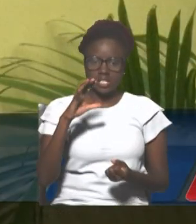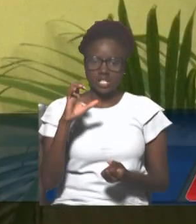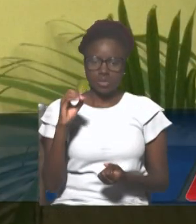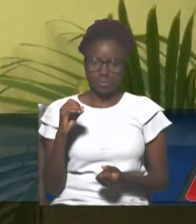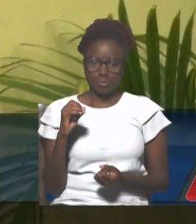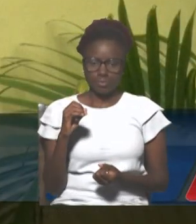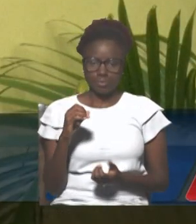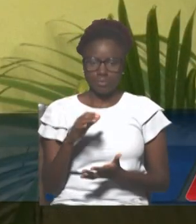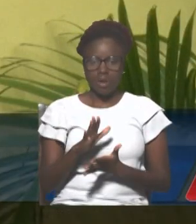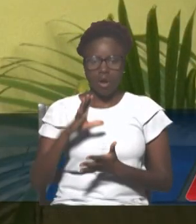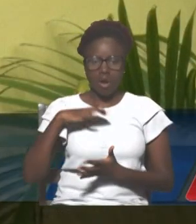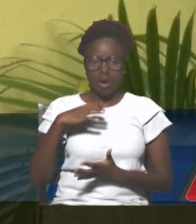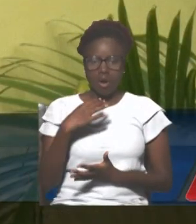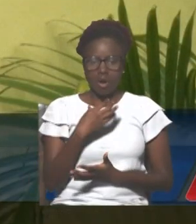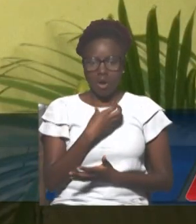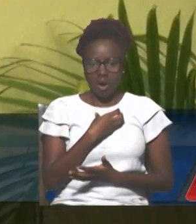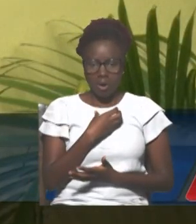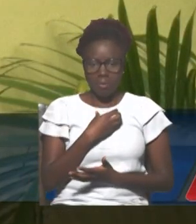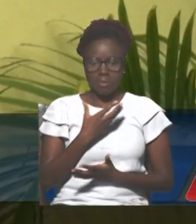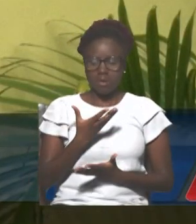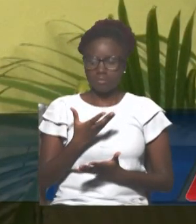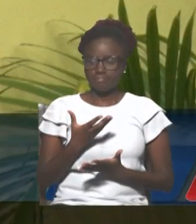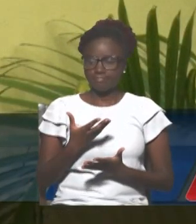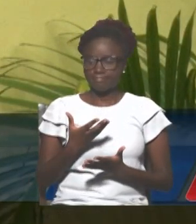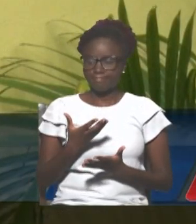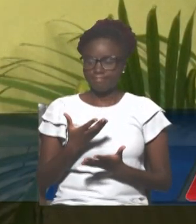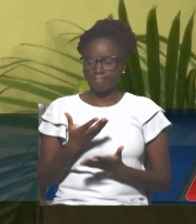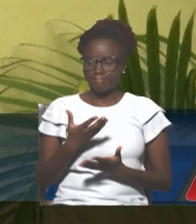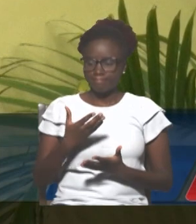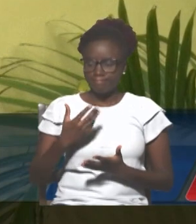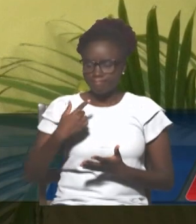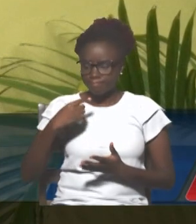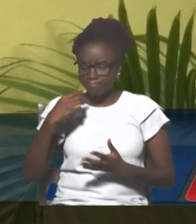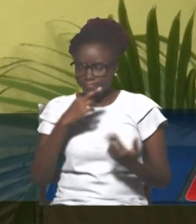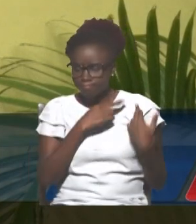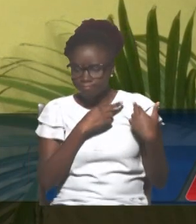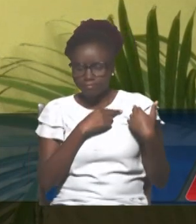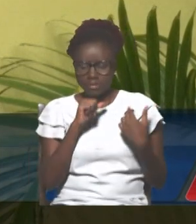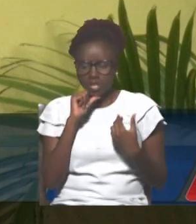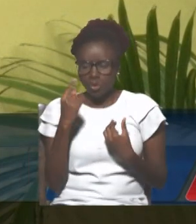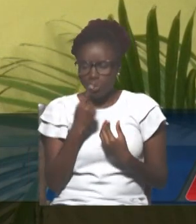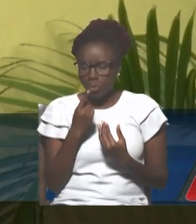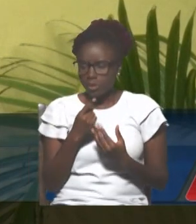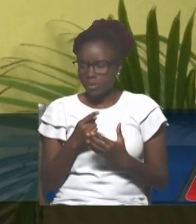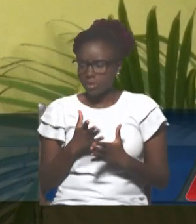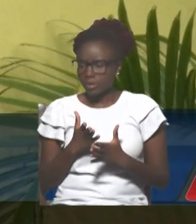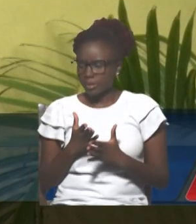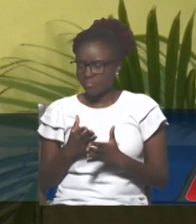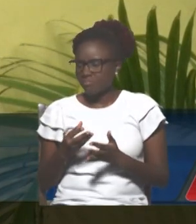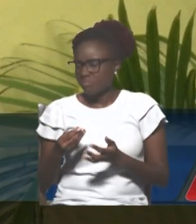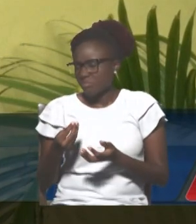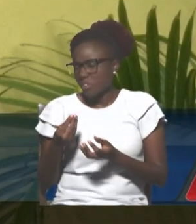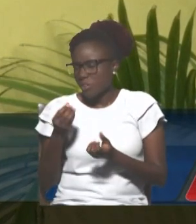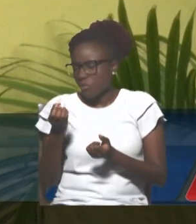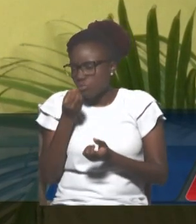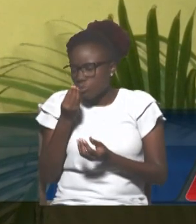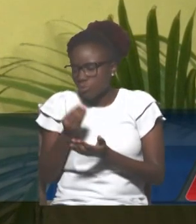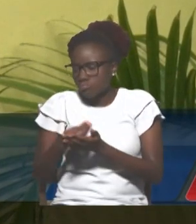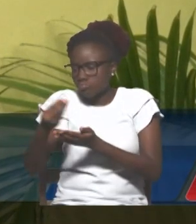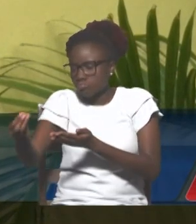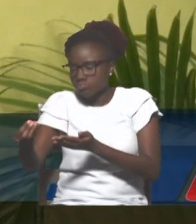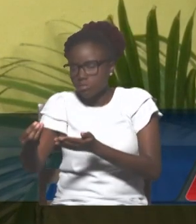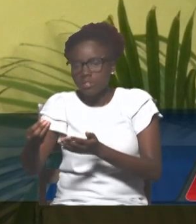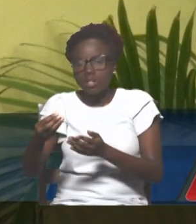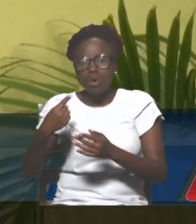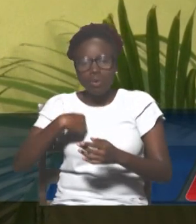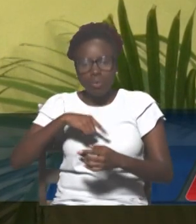as more than just feeding our Caribbean people. We see ourselves as partners in strengthening our